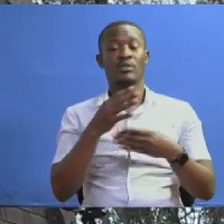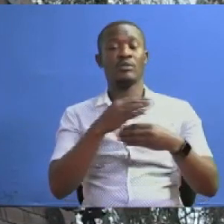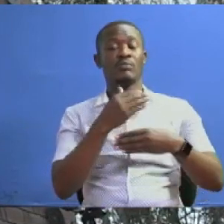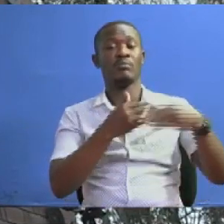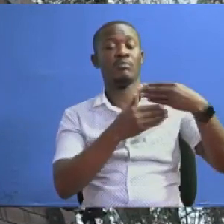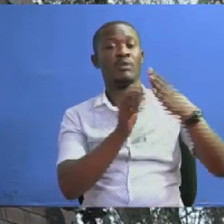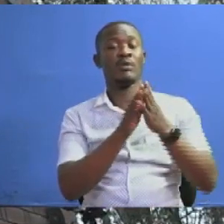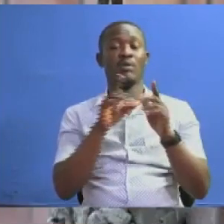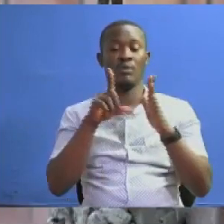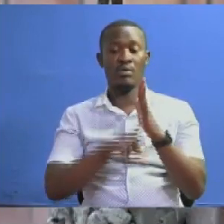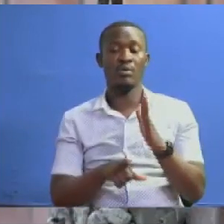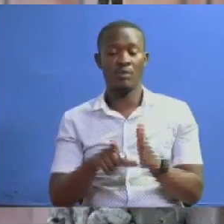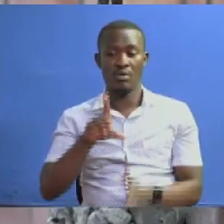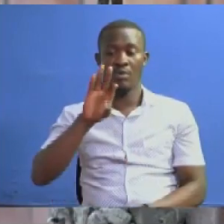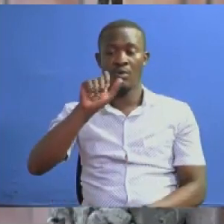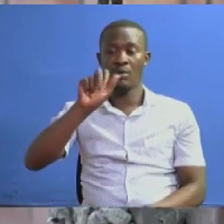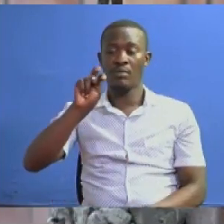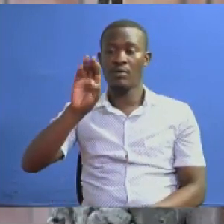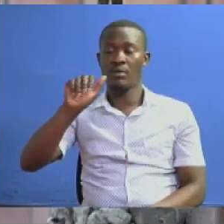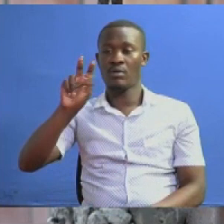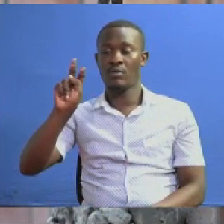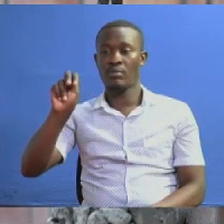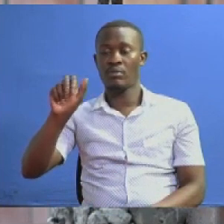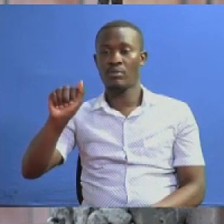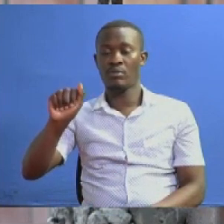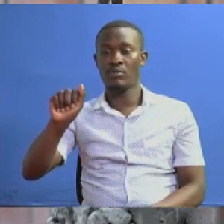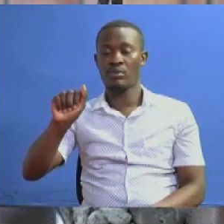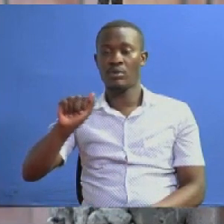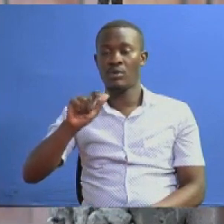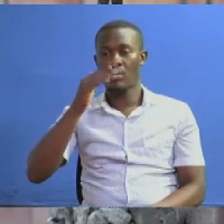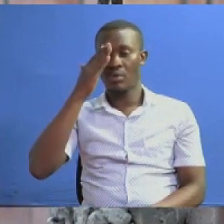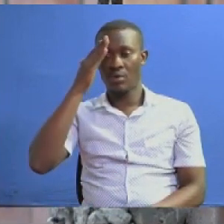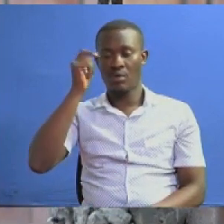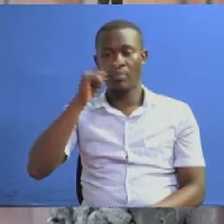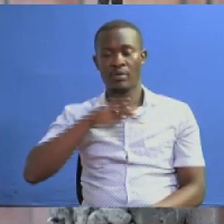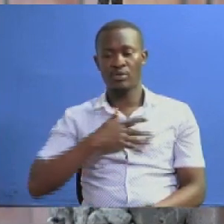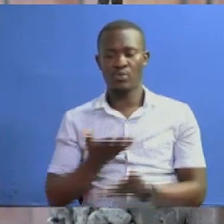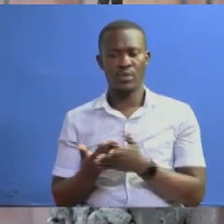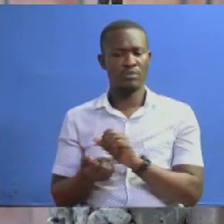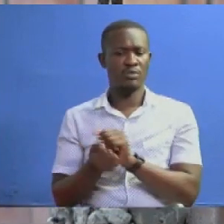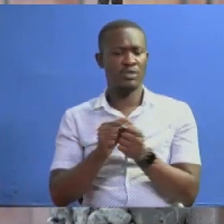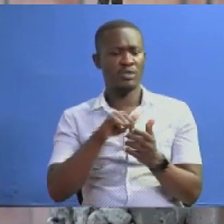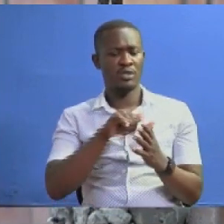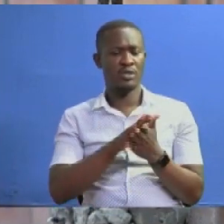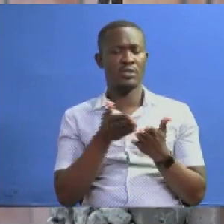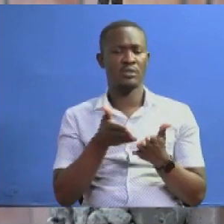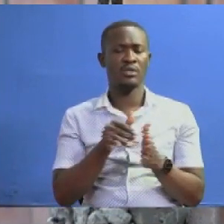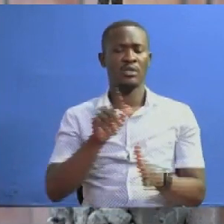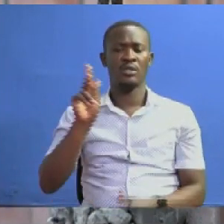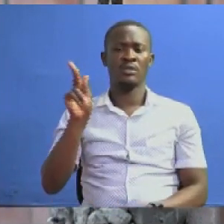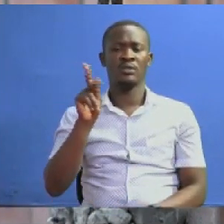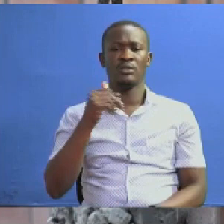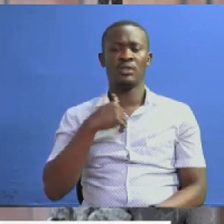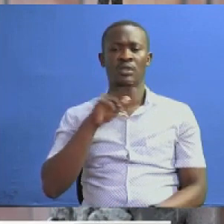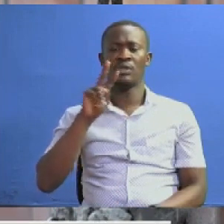low-carbon affordable houses. To say thank you again and hope that we can replicate it here in Kenya, and